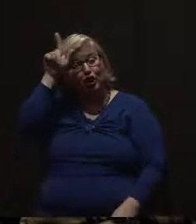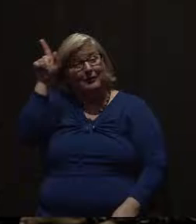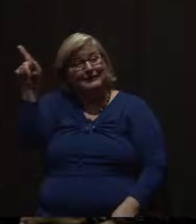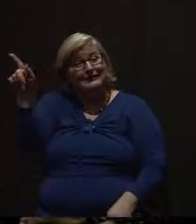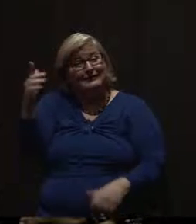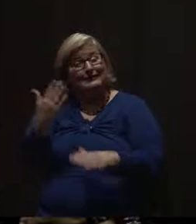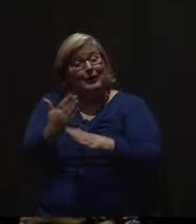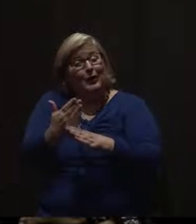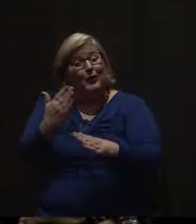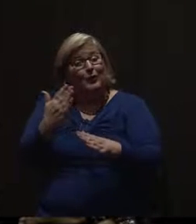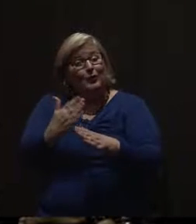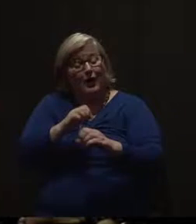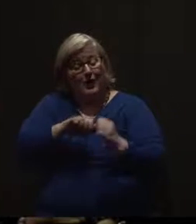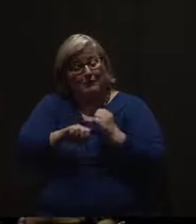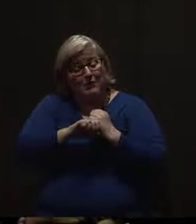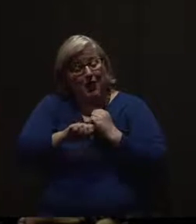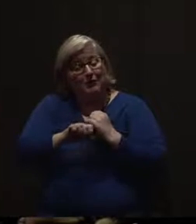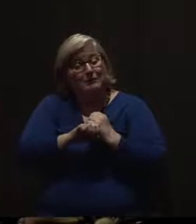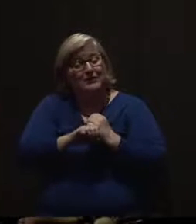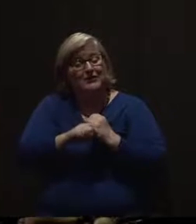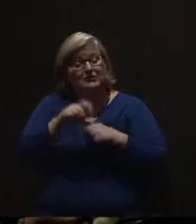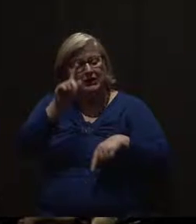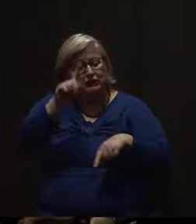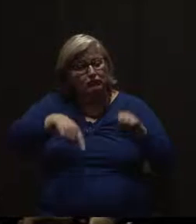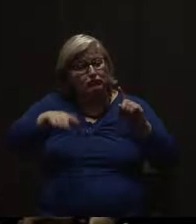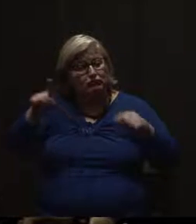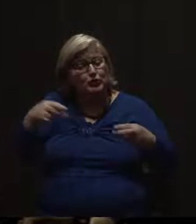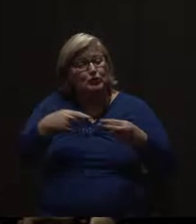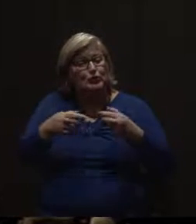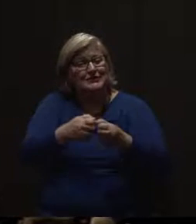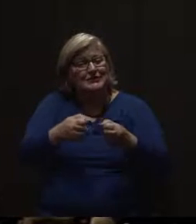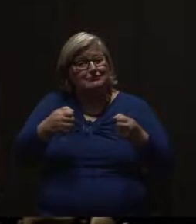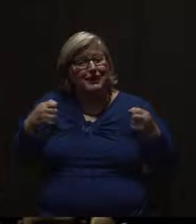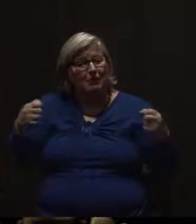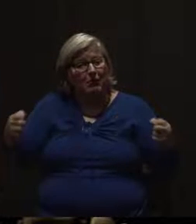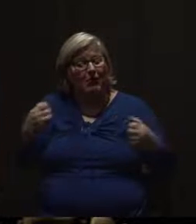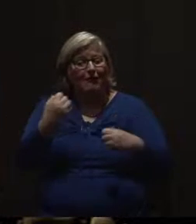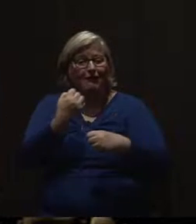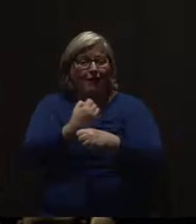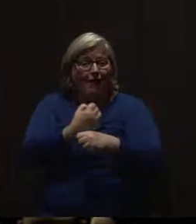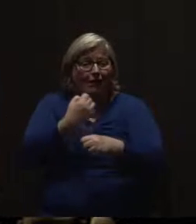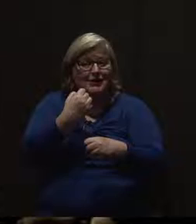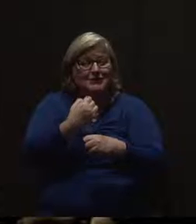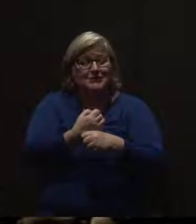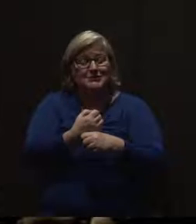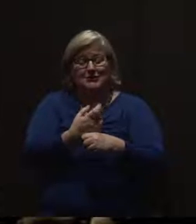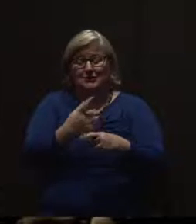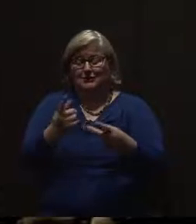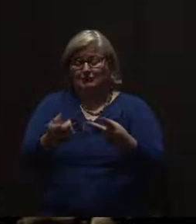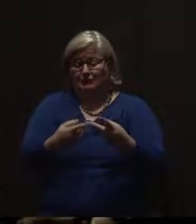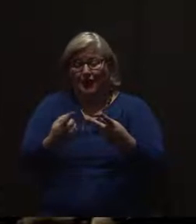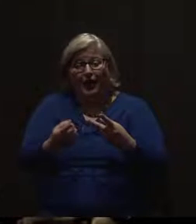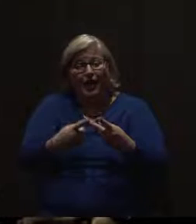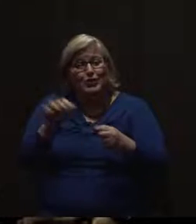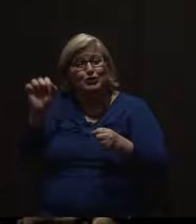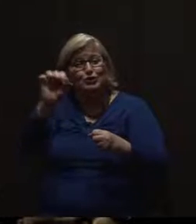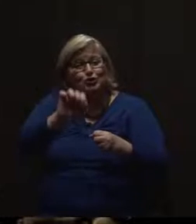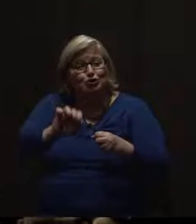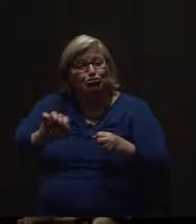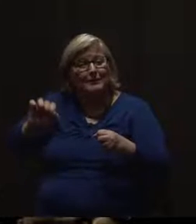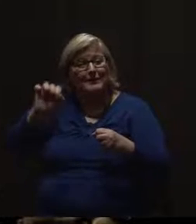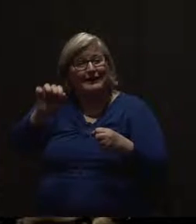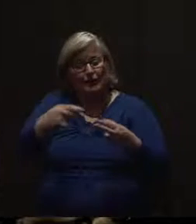newspapers, including The European, The Guardian, Die Zeit, Süddeutsche Zeitung, NZZ, Frankfurter Rundschau,